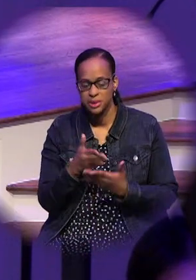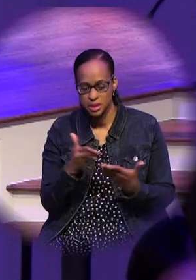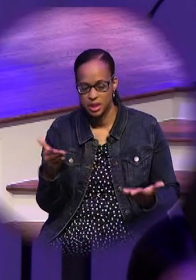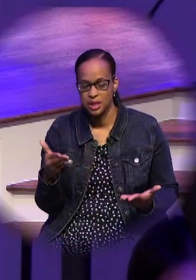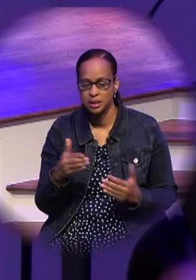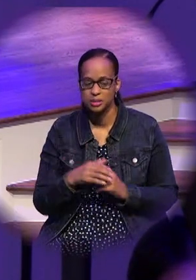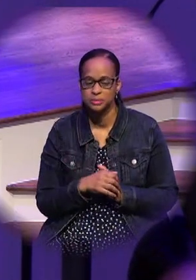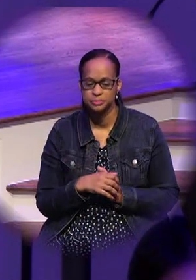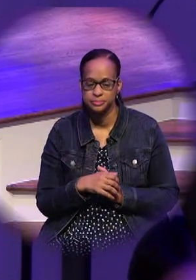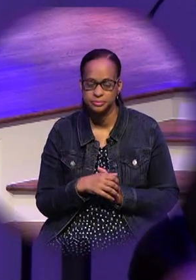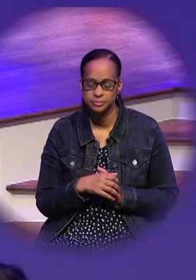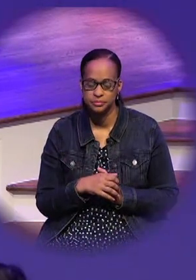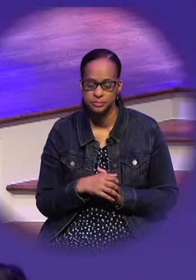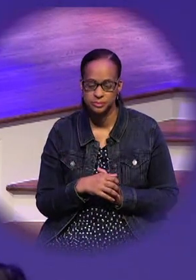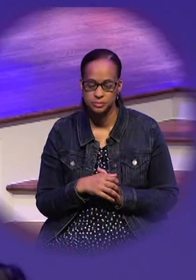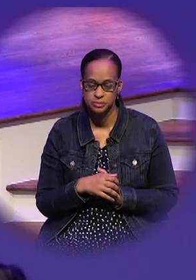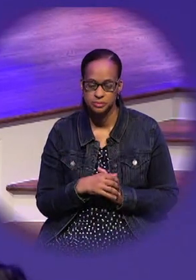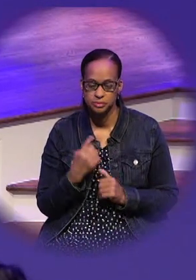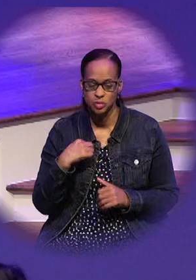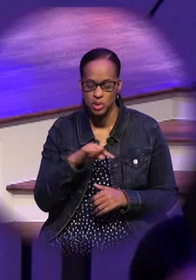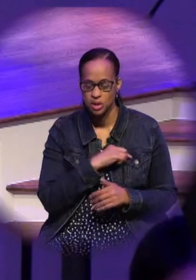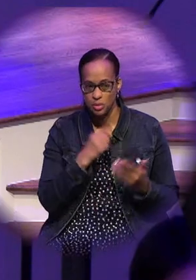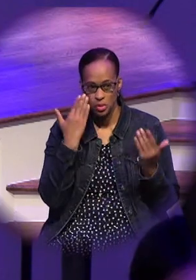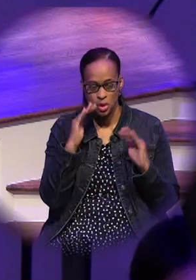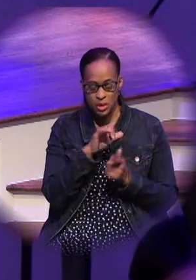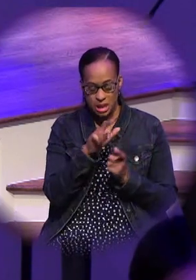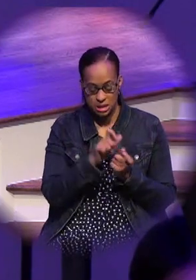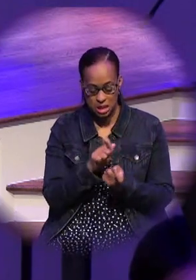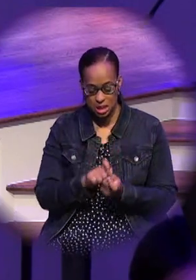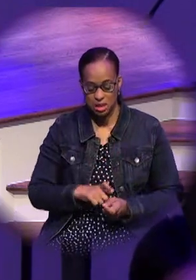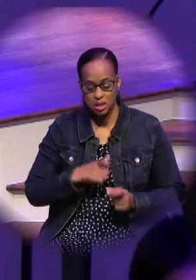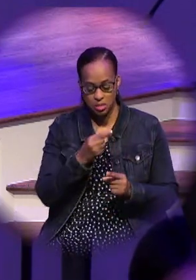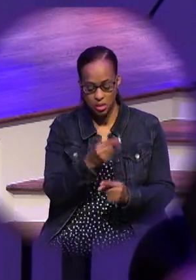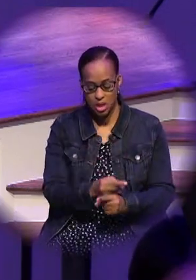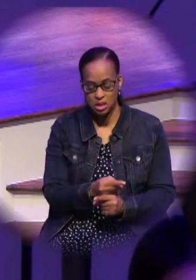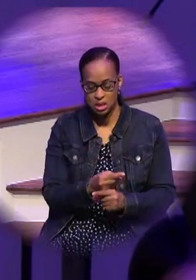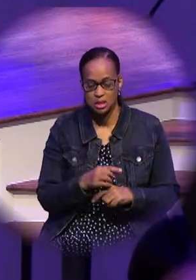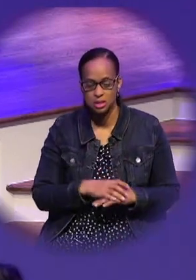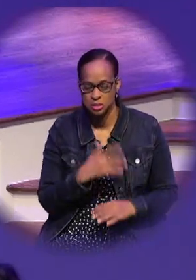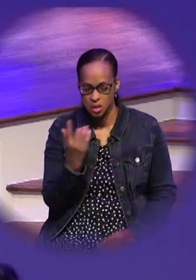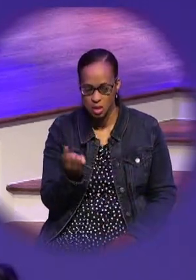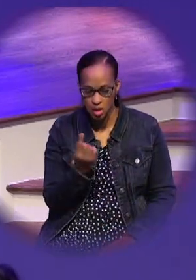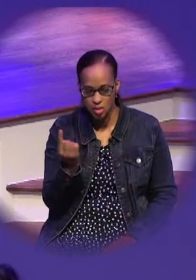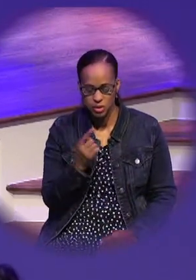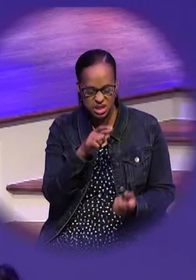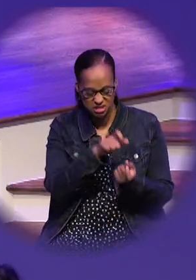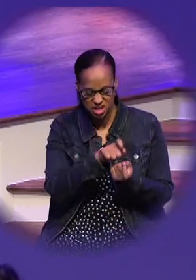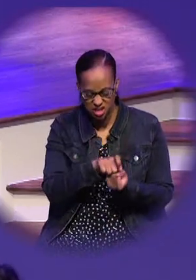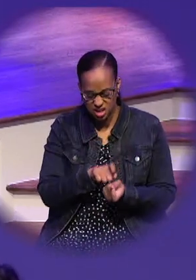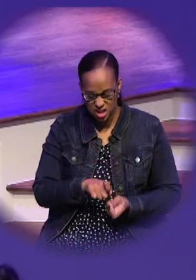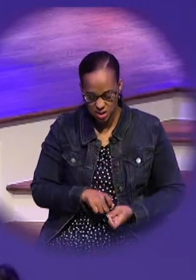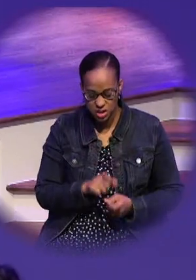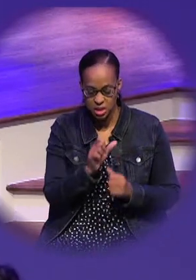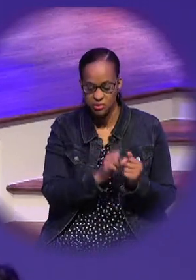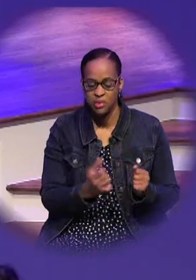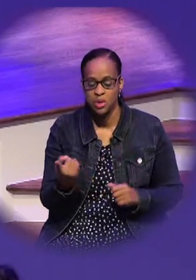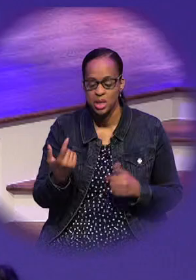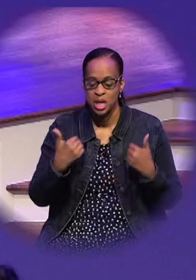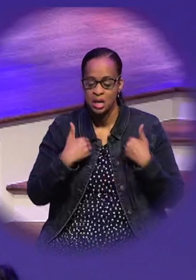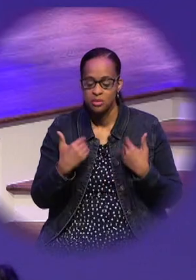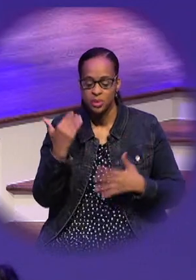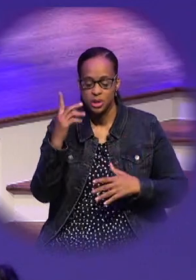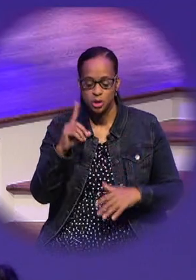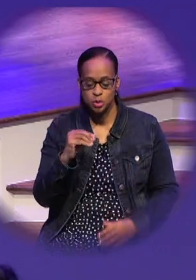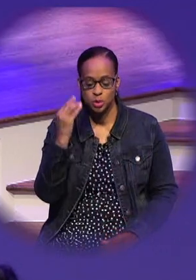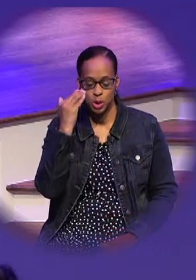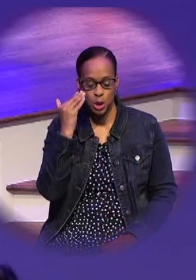high. We don't know exactly, do we? Bible, again, doesn't give us all those details that we would love to have. What we do know is